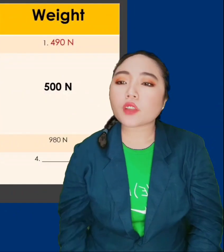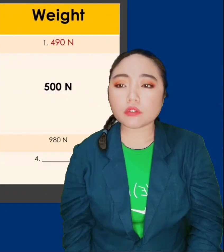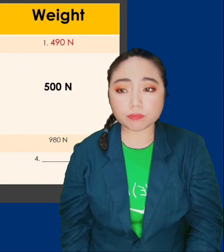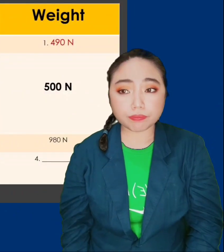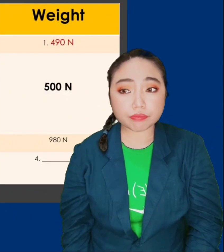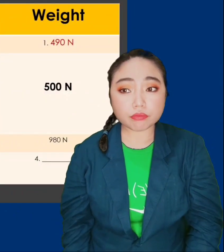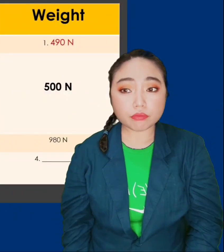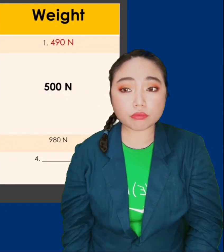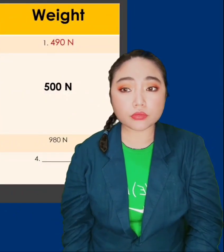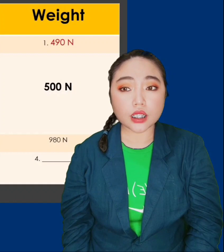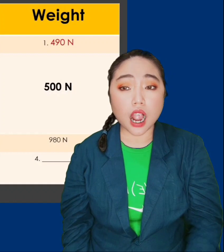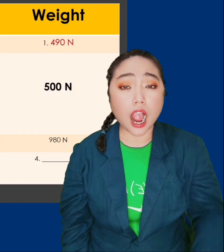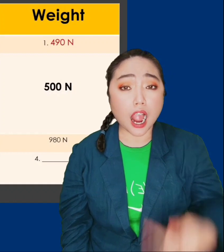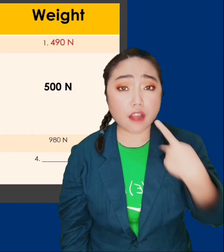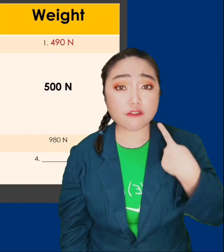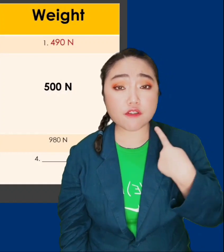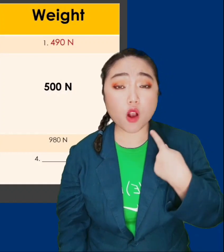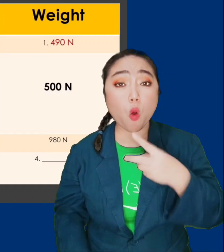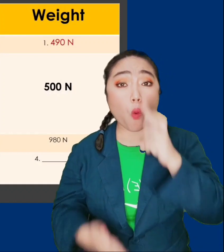Number 2.